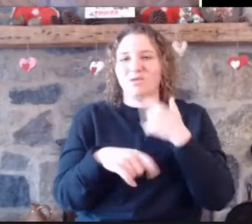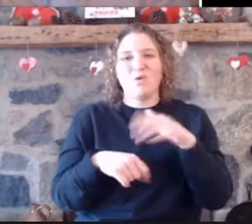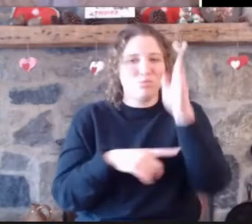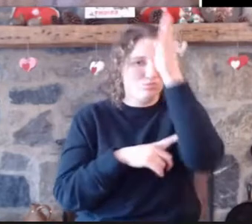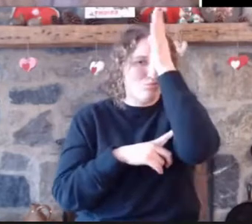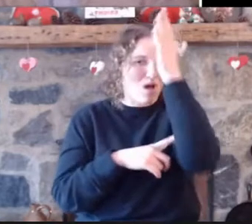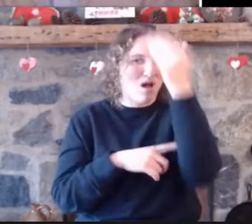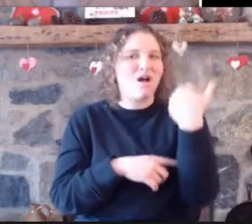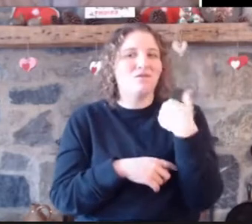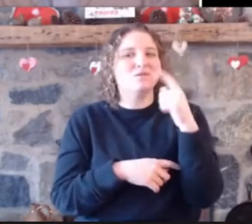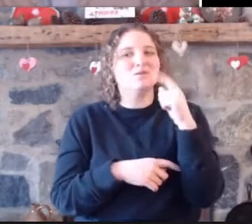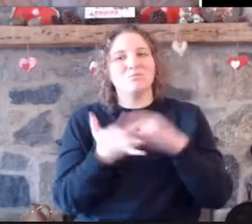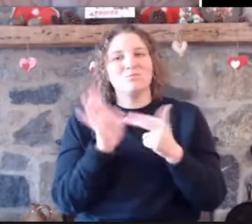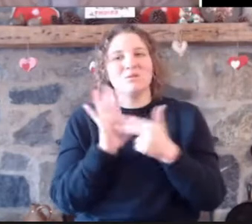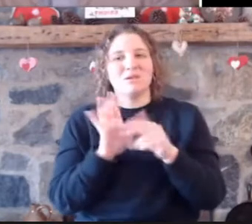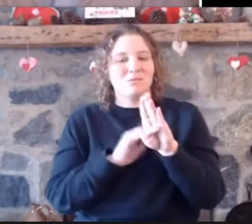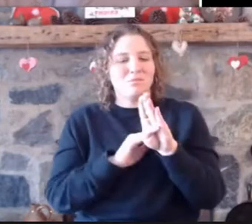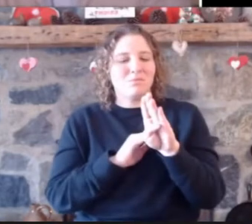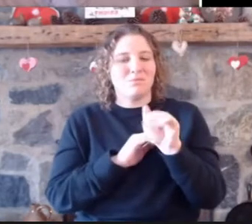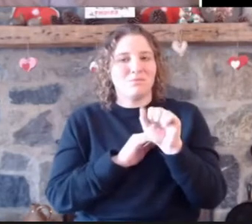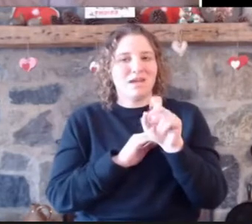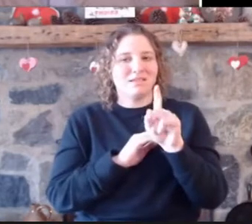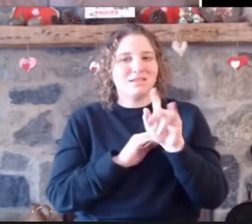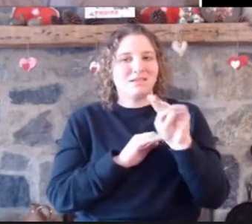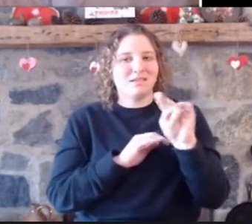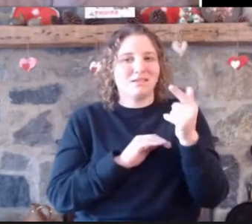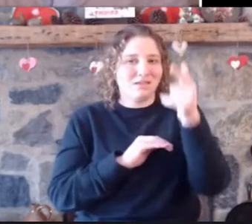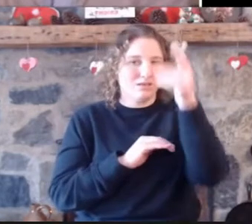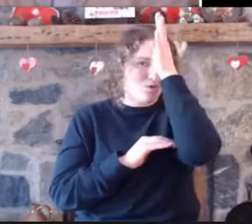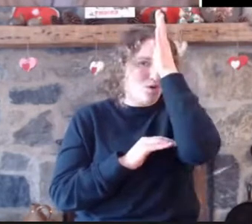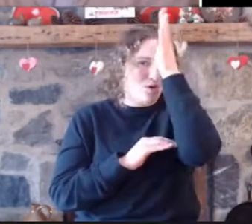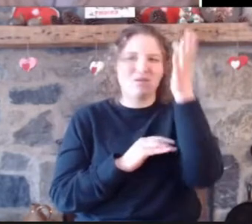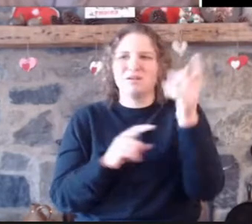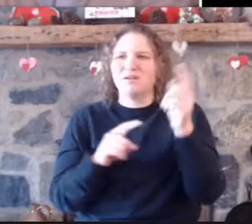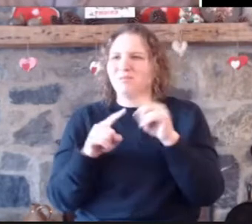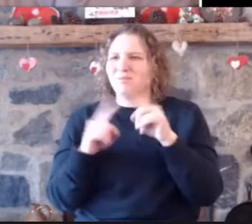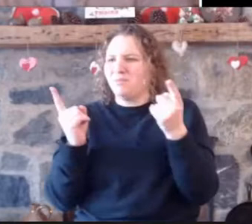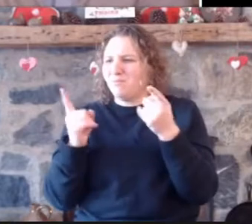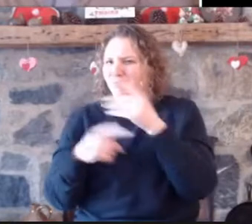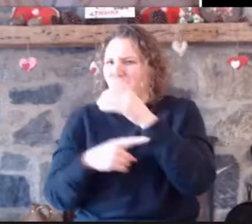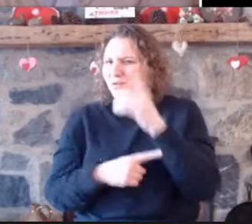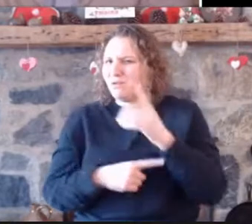so they said, well, it's got to be a basking shark because they have elastidin. Well, plesiosaur could as well. We have nothing else to compare it to.